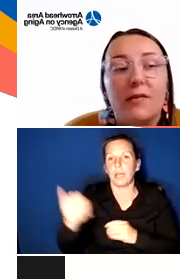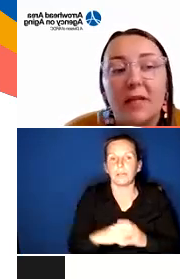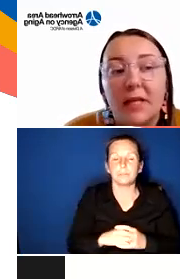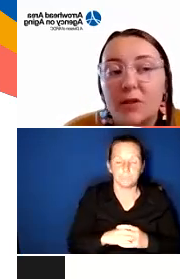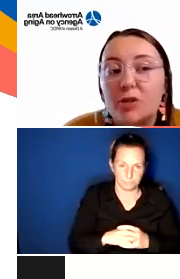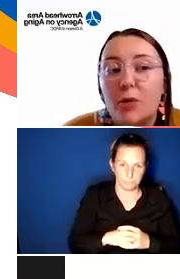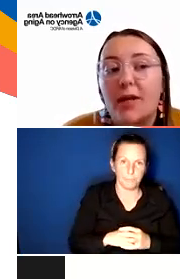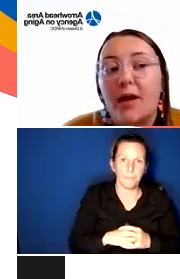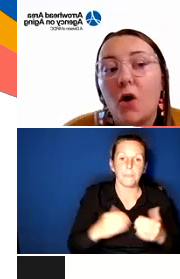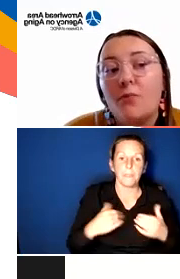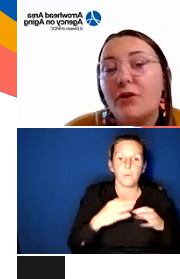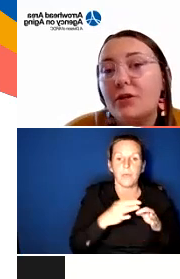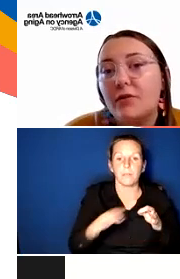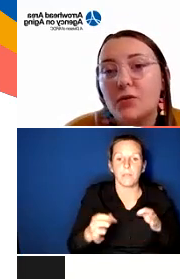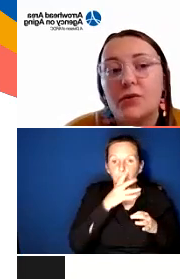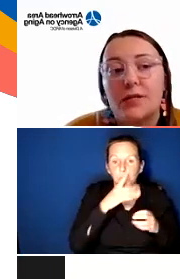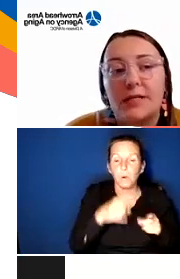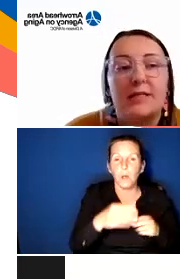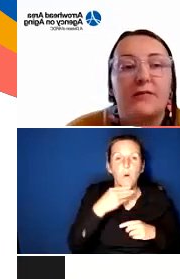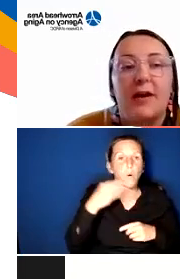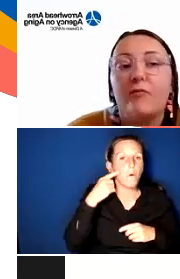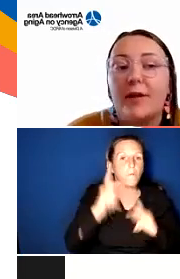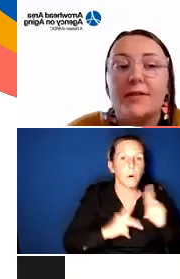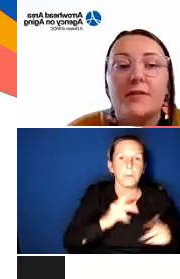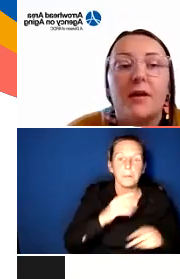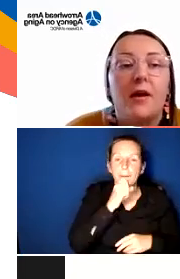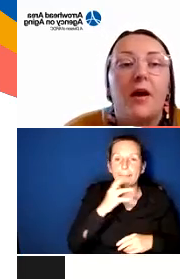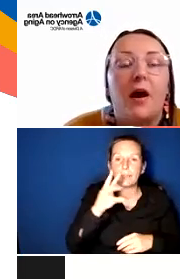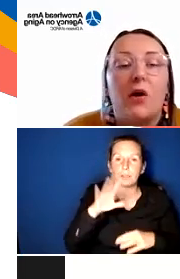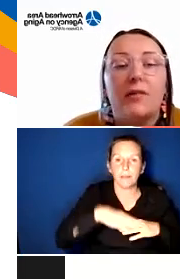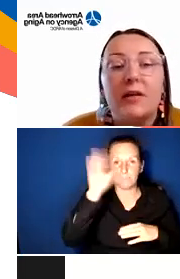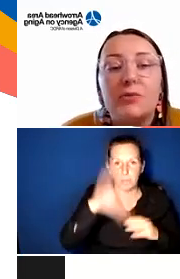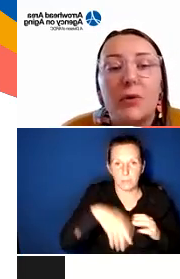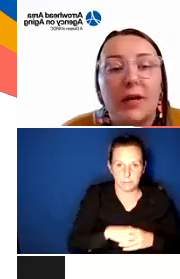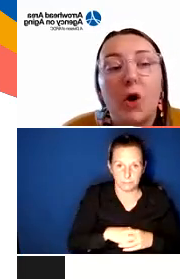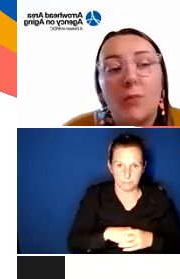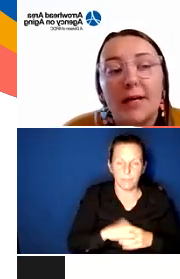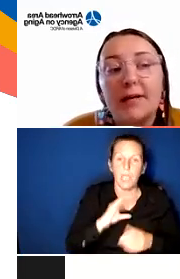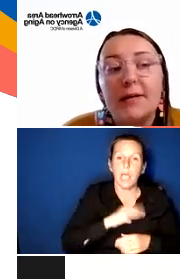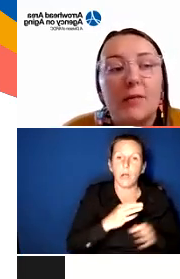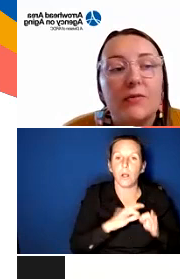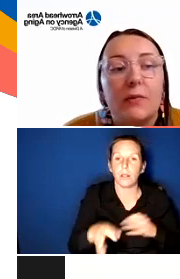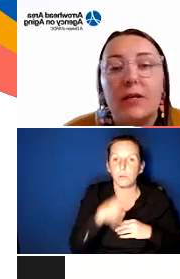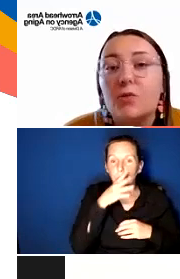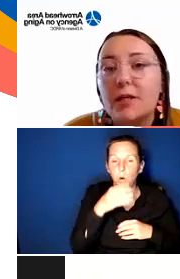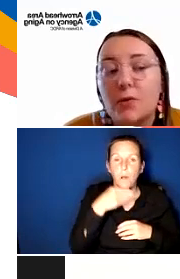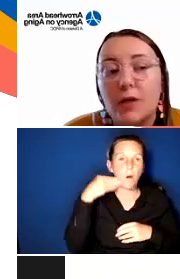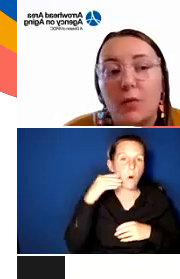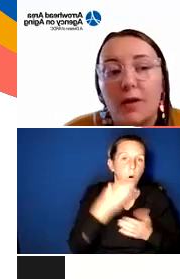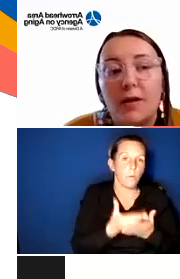we also have language spoken at home for individuals 65 plus. Our language spoken at home data comes from